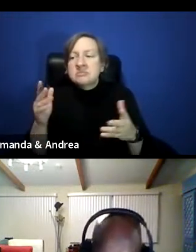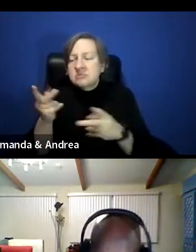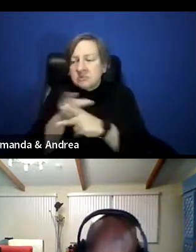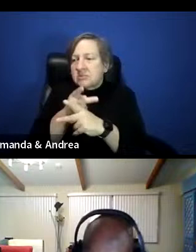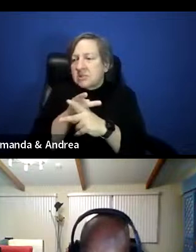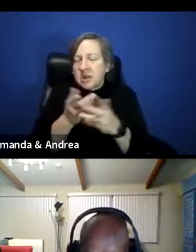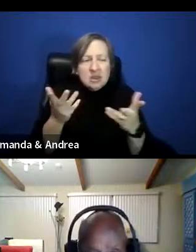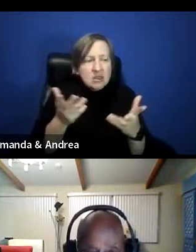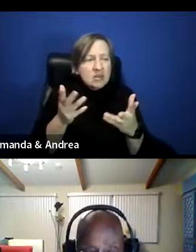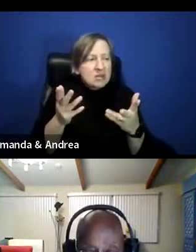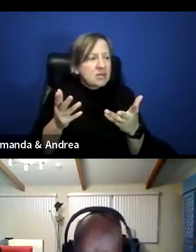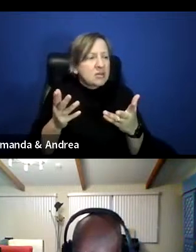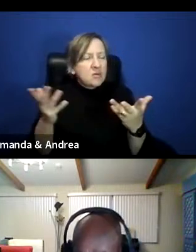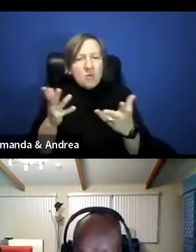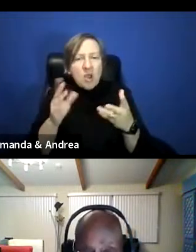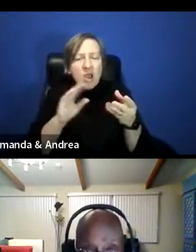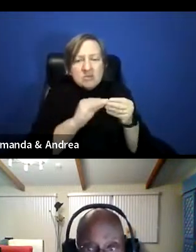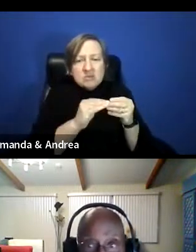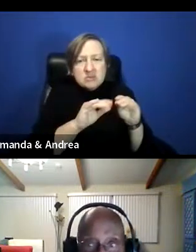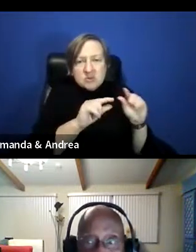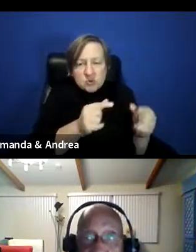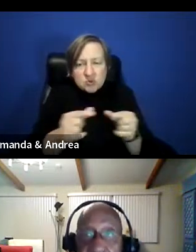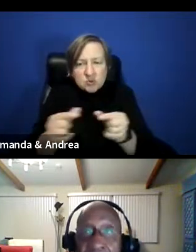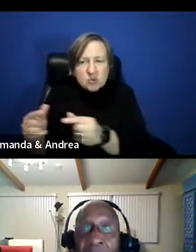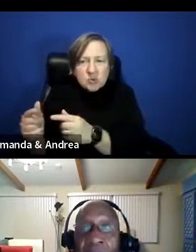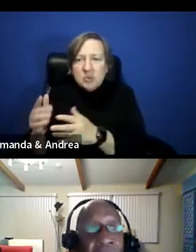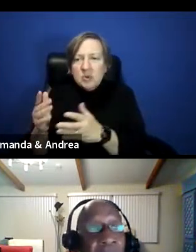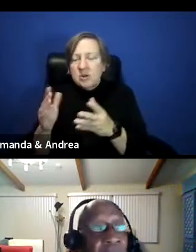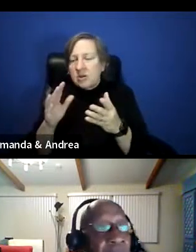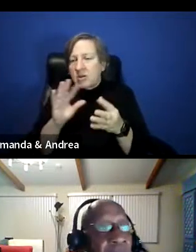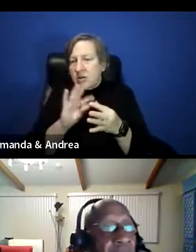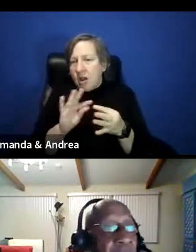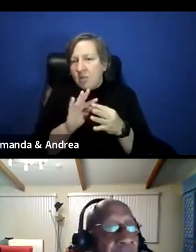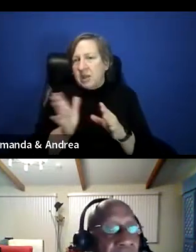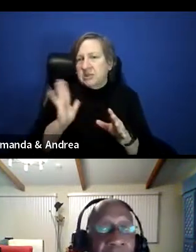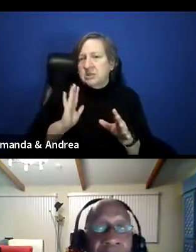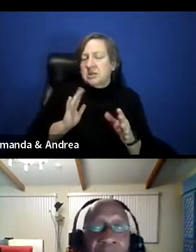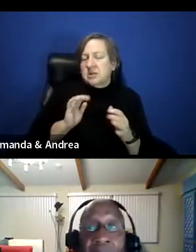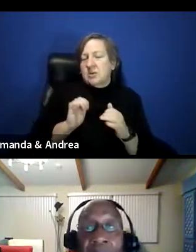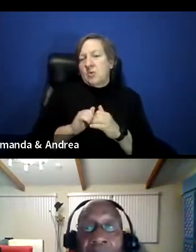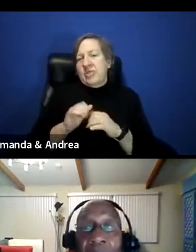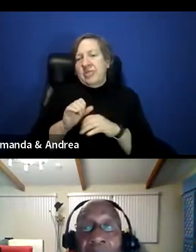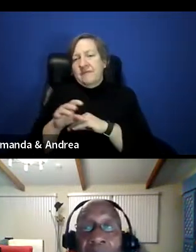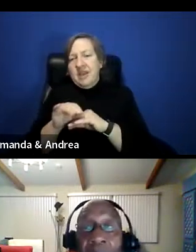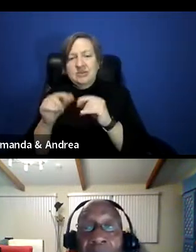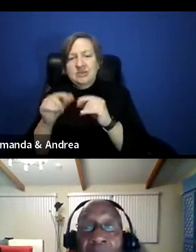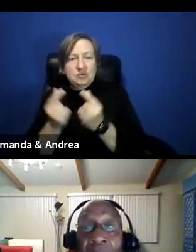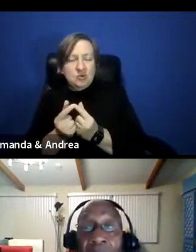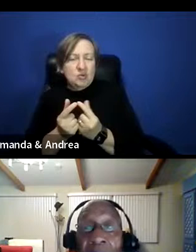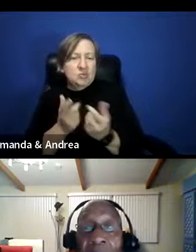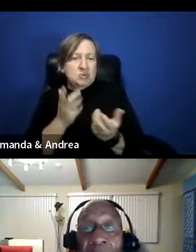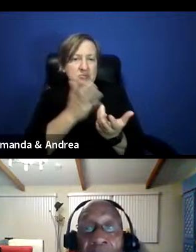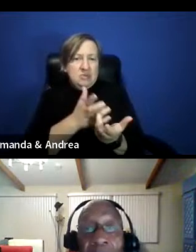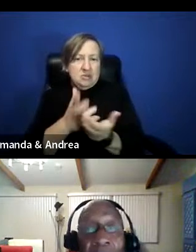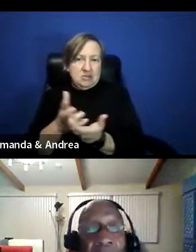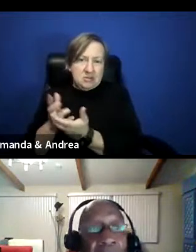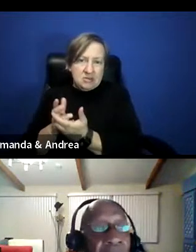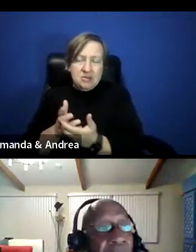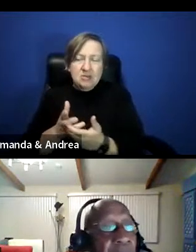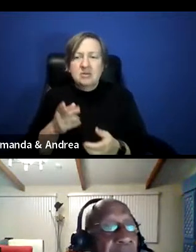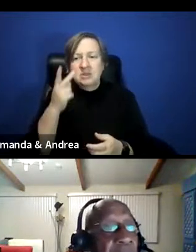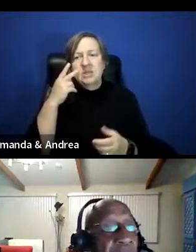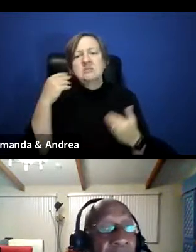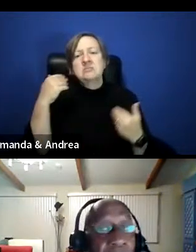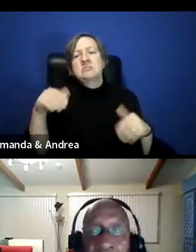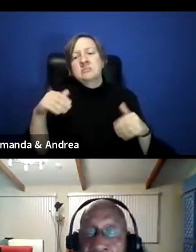and compared the comments that we had received early on to the makeup of our advisory groups, and saw how